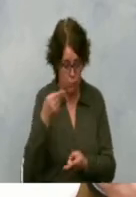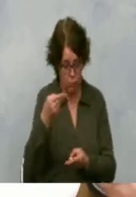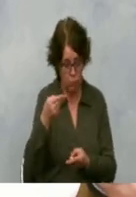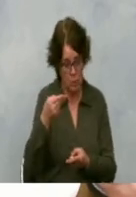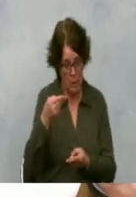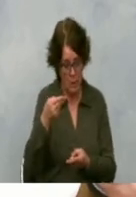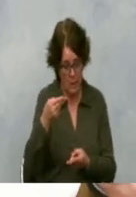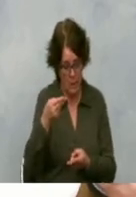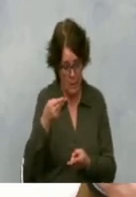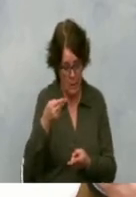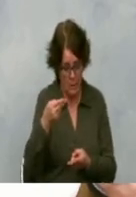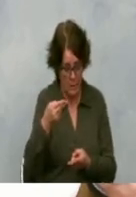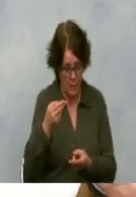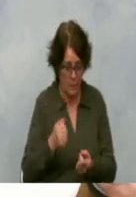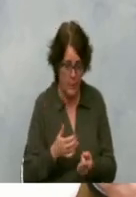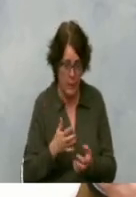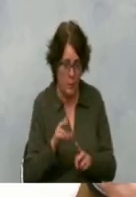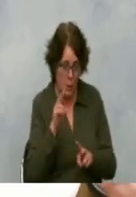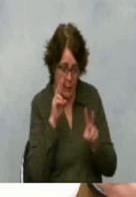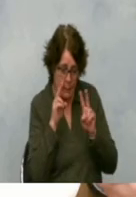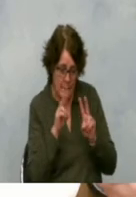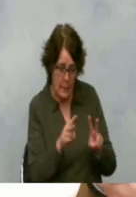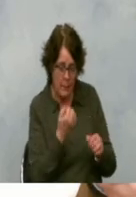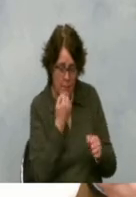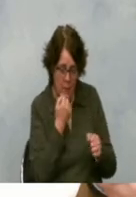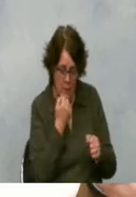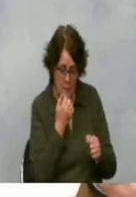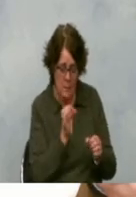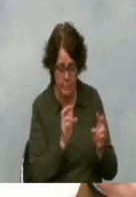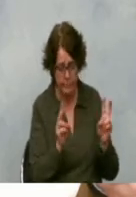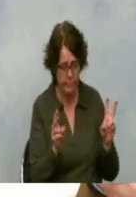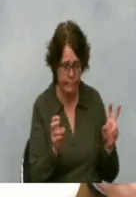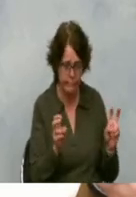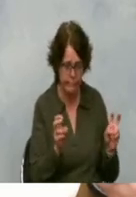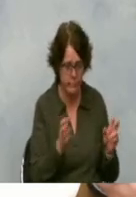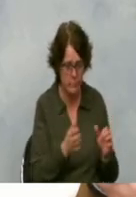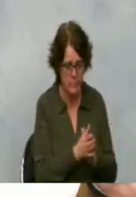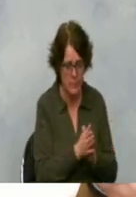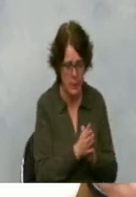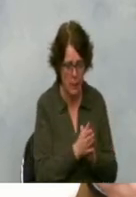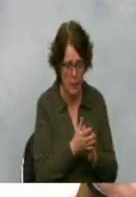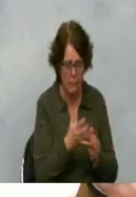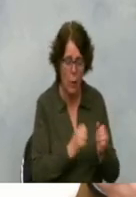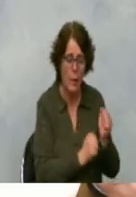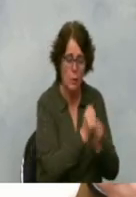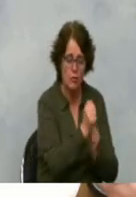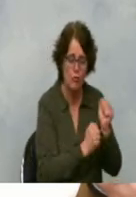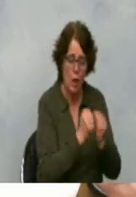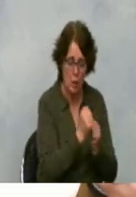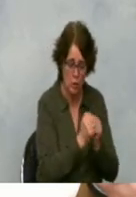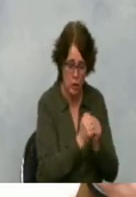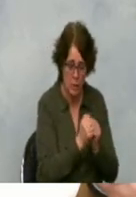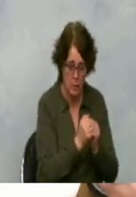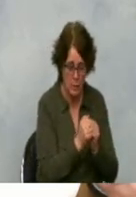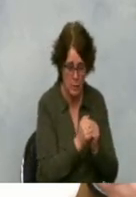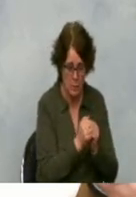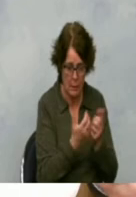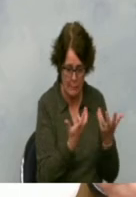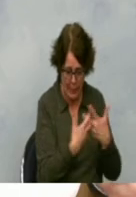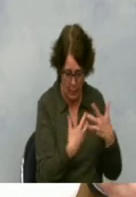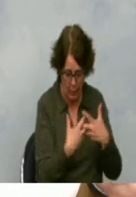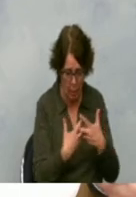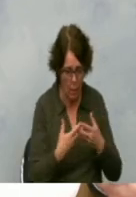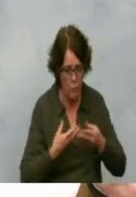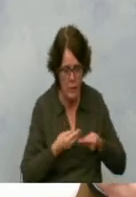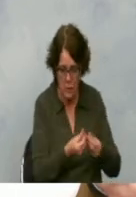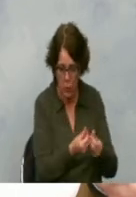increase. You can see figures quoted from the construction industry by Housing and Technical Resources.